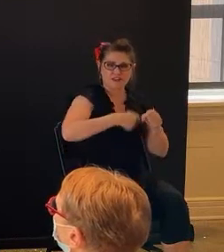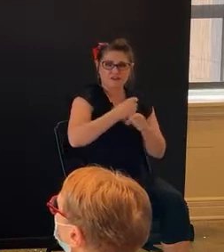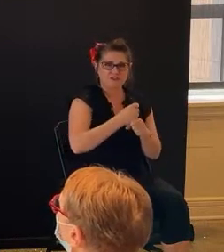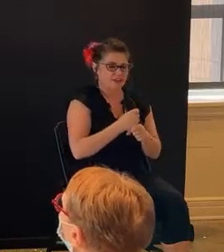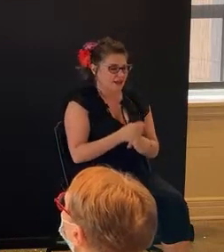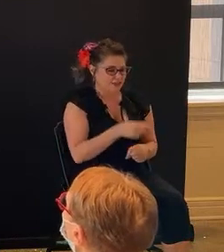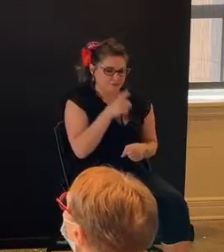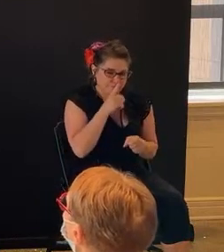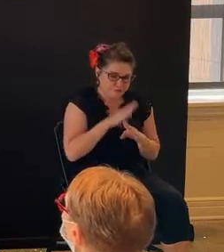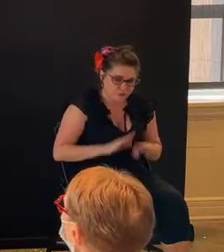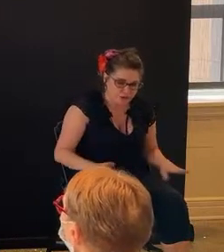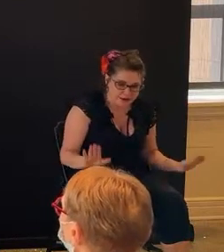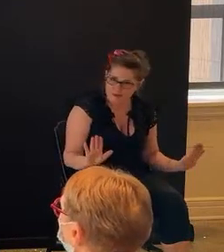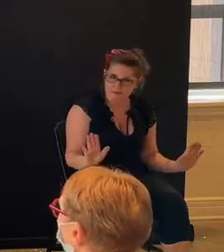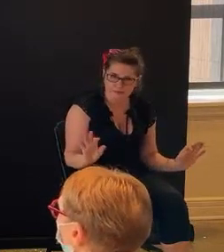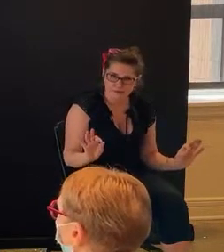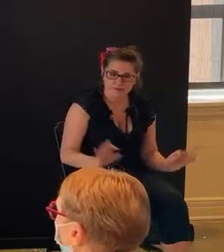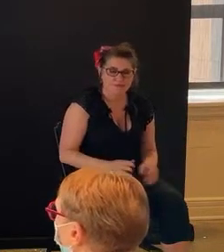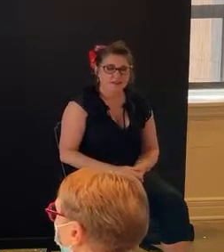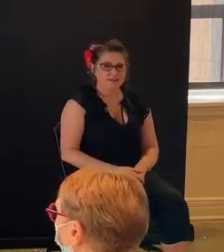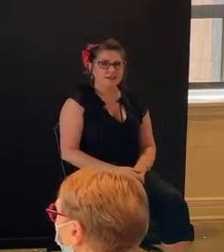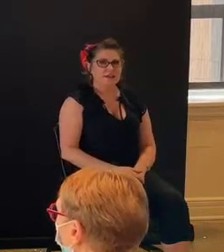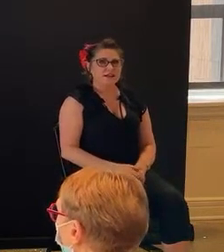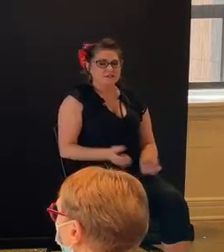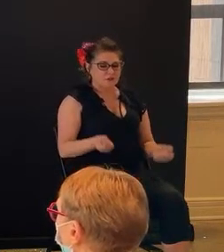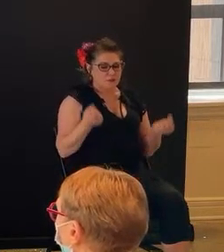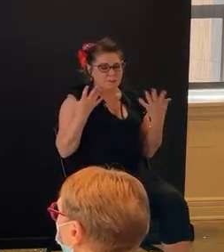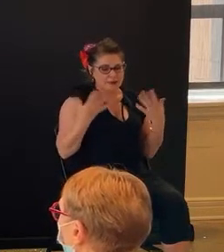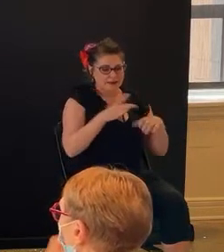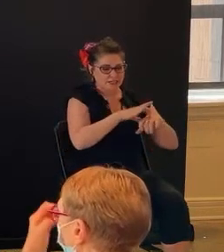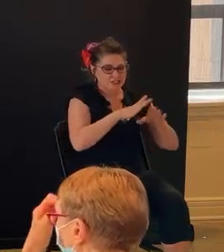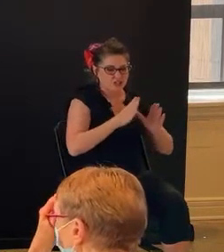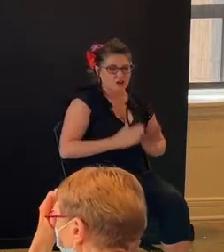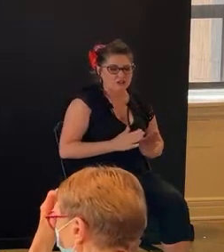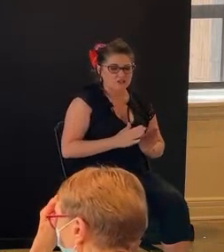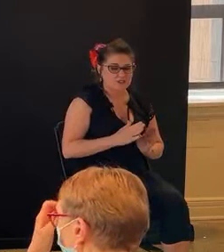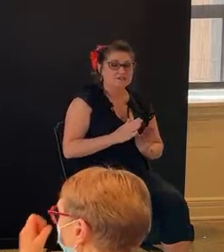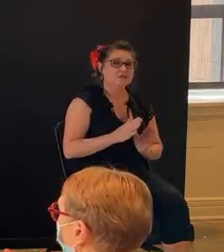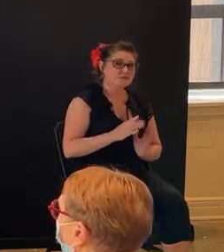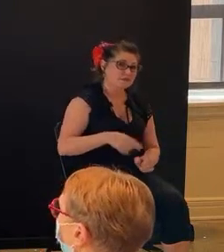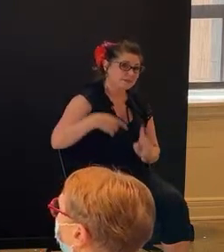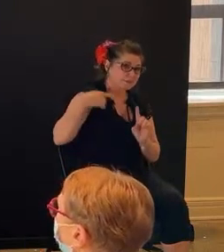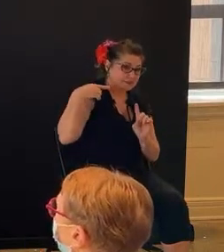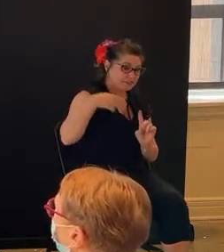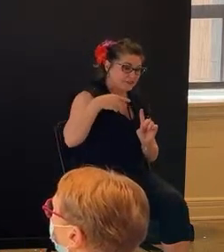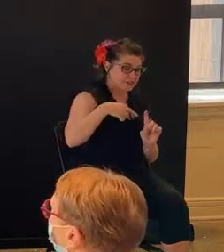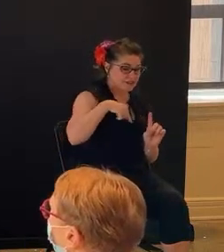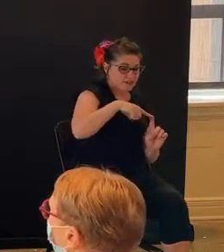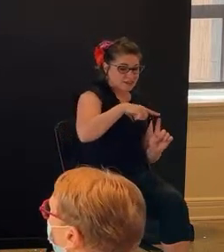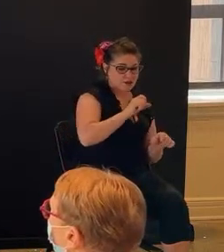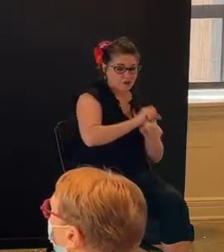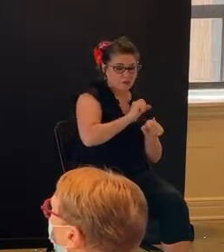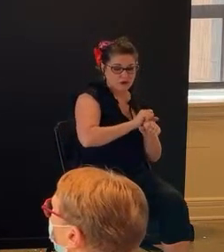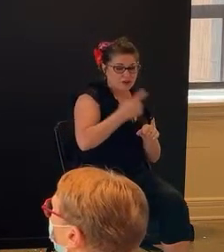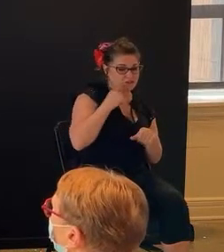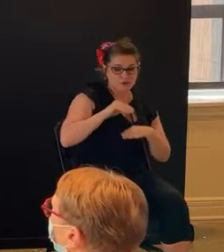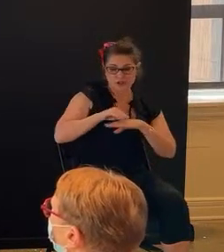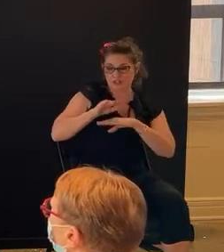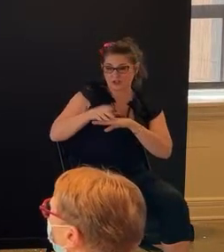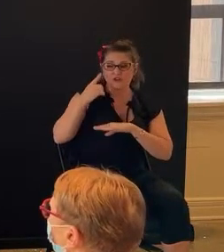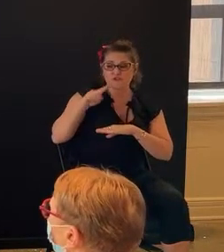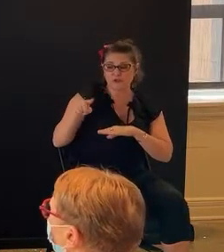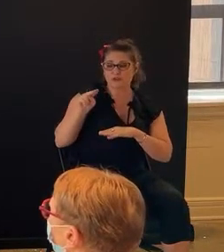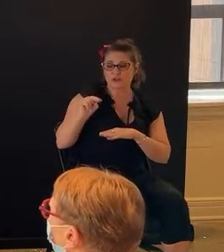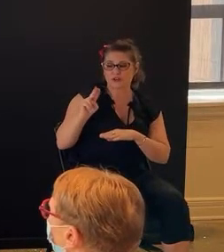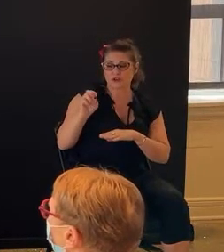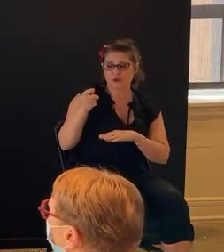out of it. And so a lot of geologists, particularly those that were working as consultants for these nuclear power